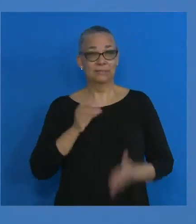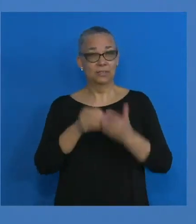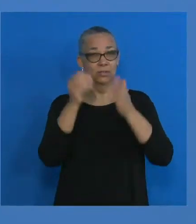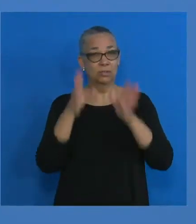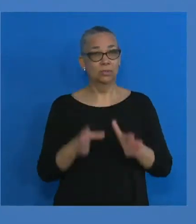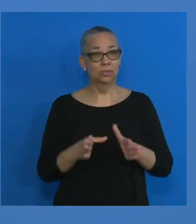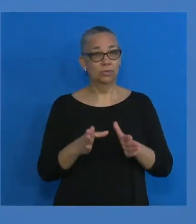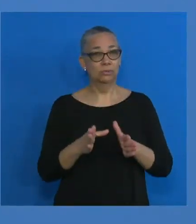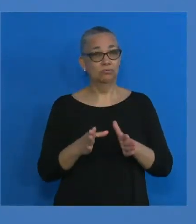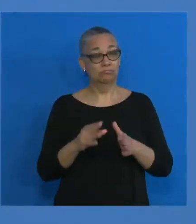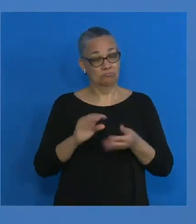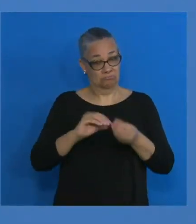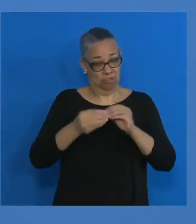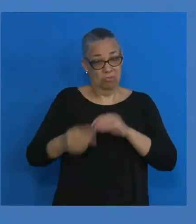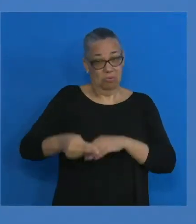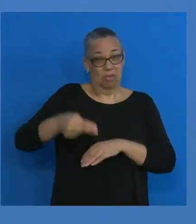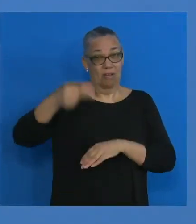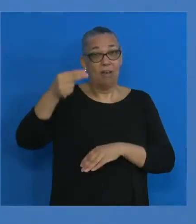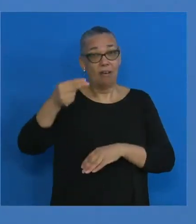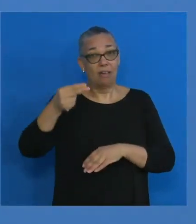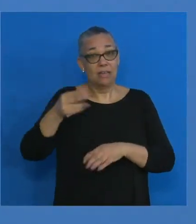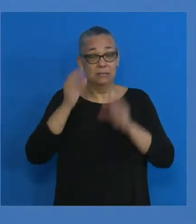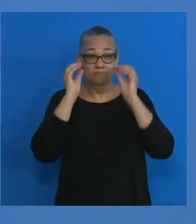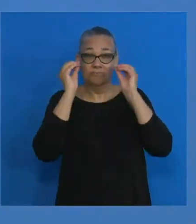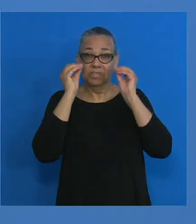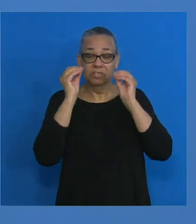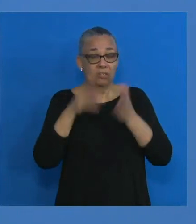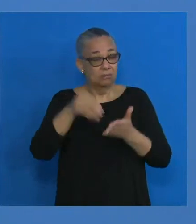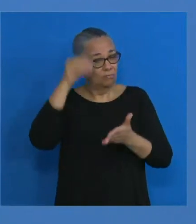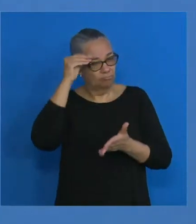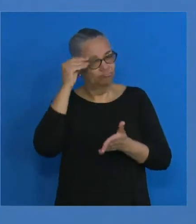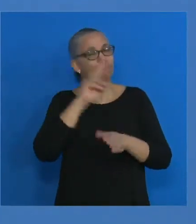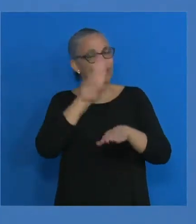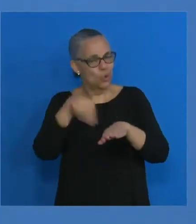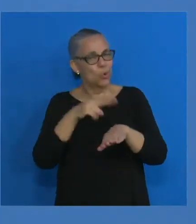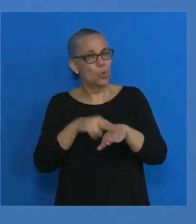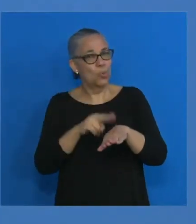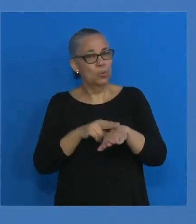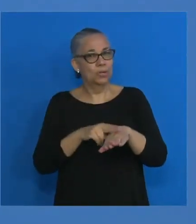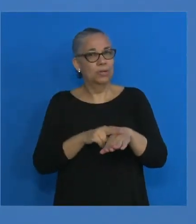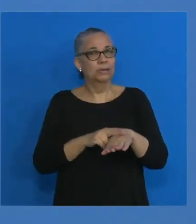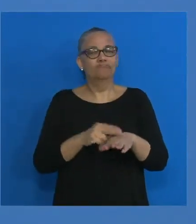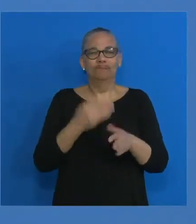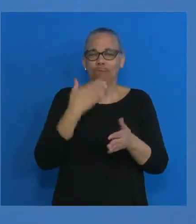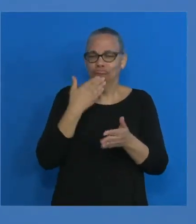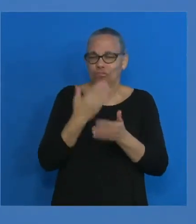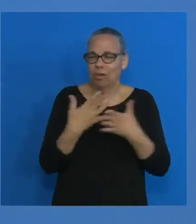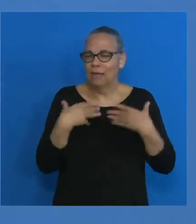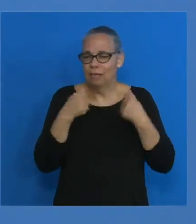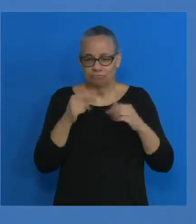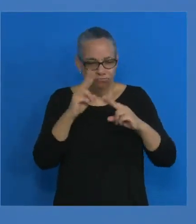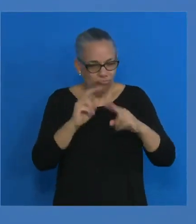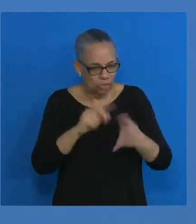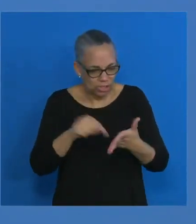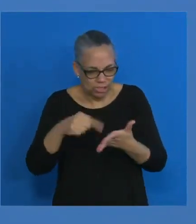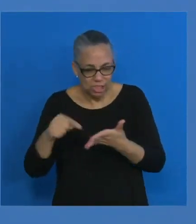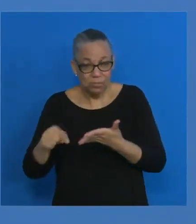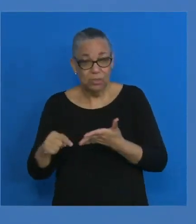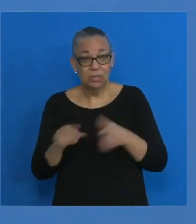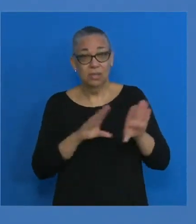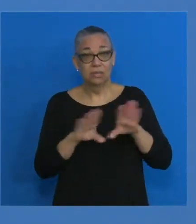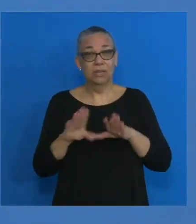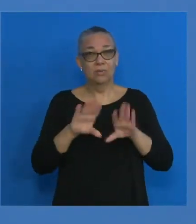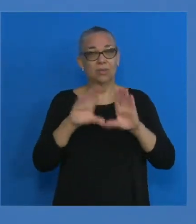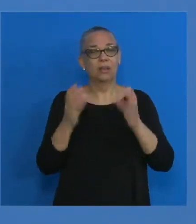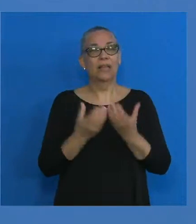attendance rates were high, and teaching and learning took place as normal. A wellness check was carried out for the class, and a guidance